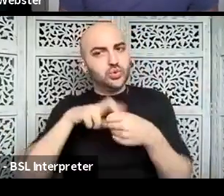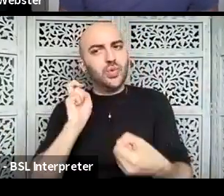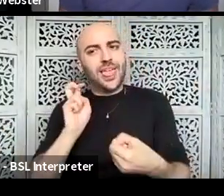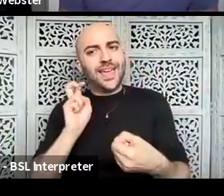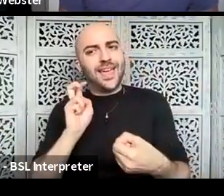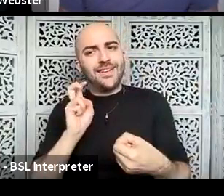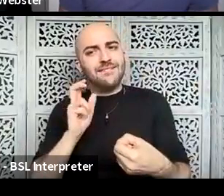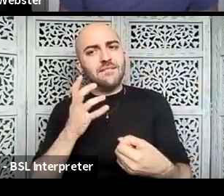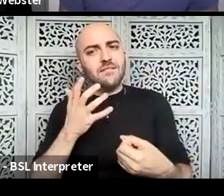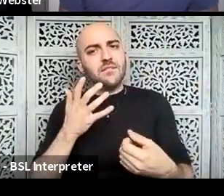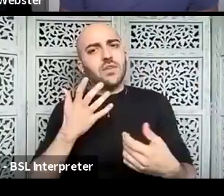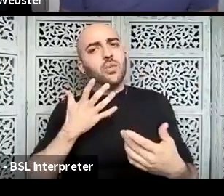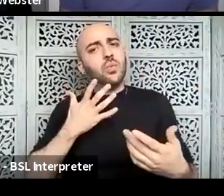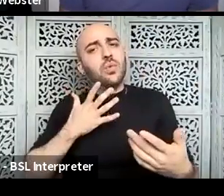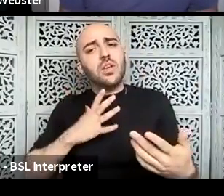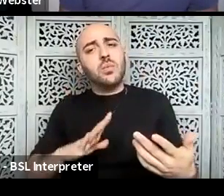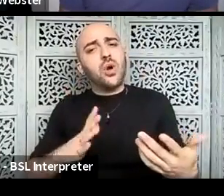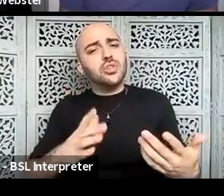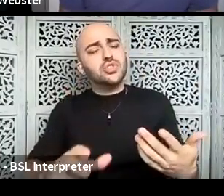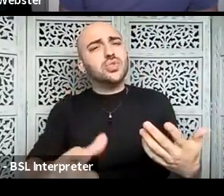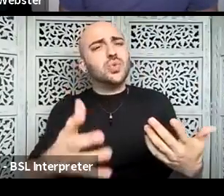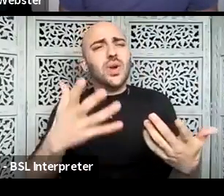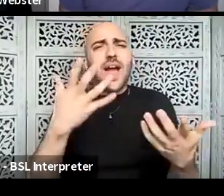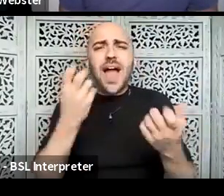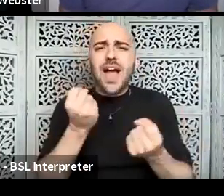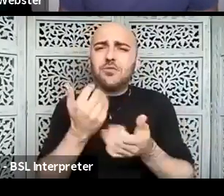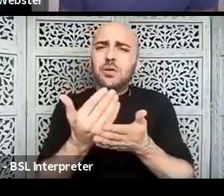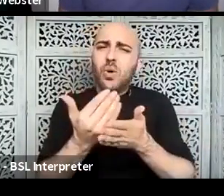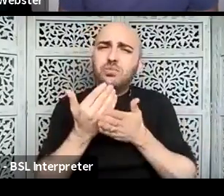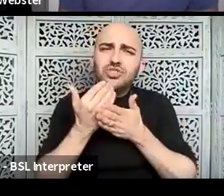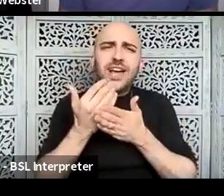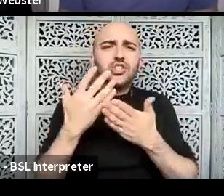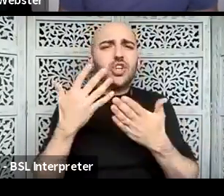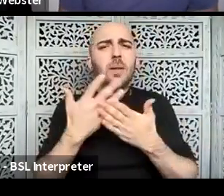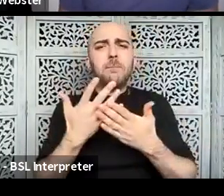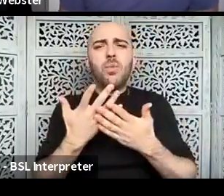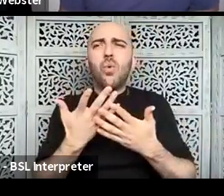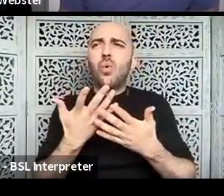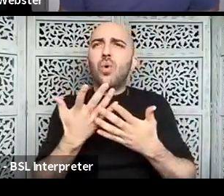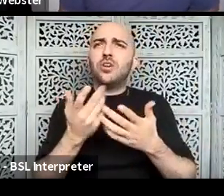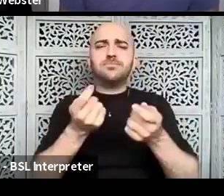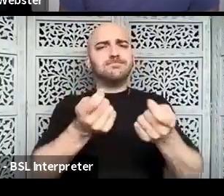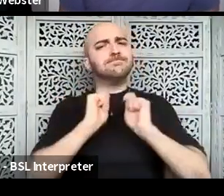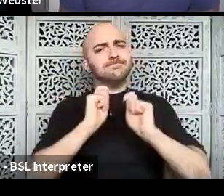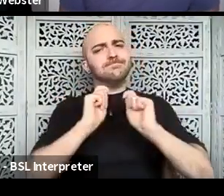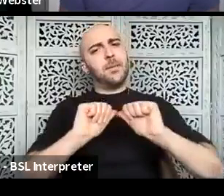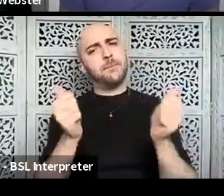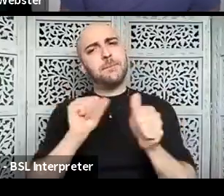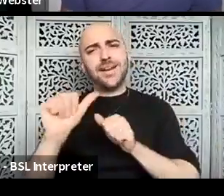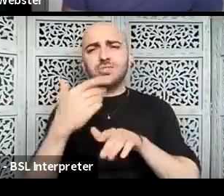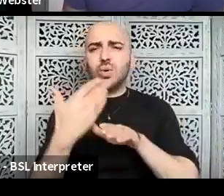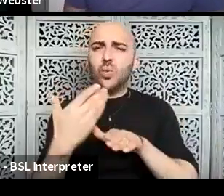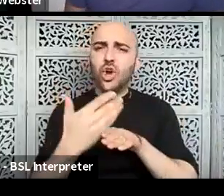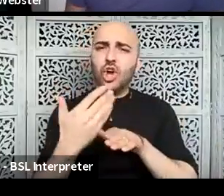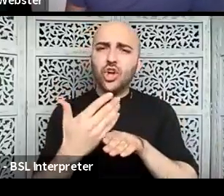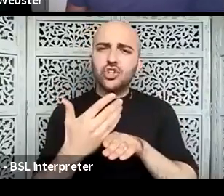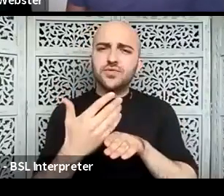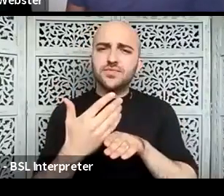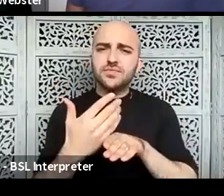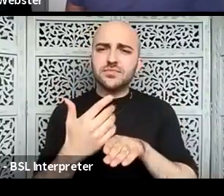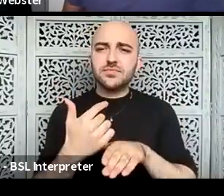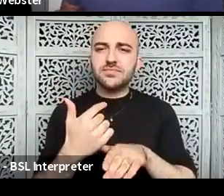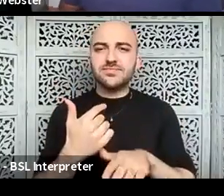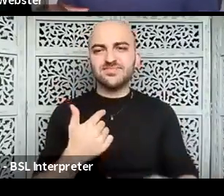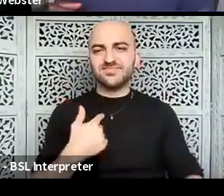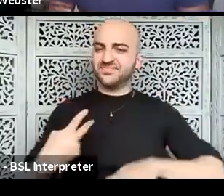leave it. We just want to have a bit more protection and a bit more dignity at work. I think that's me. I'm on one